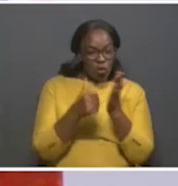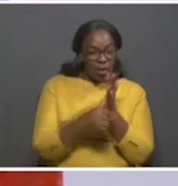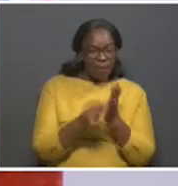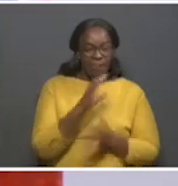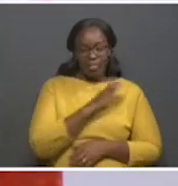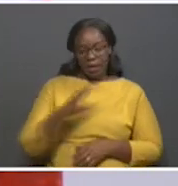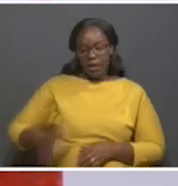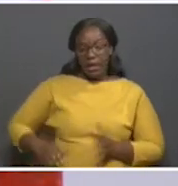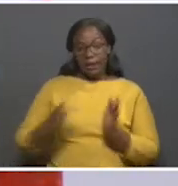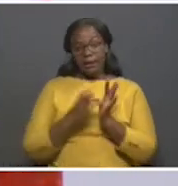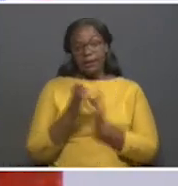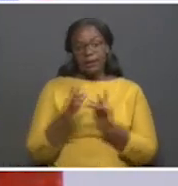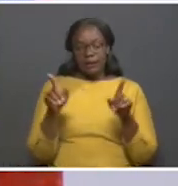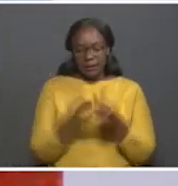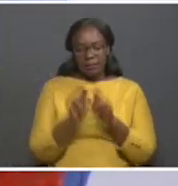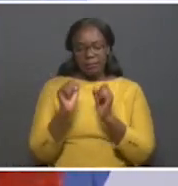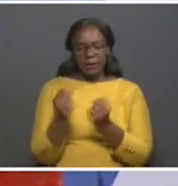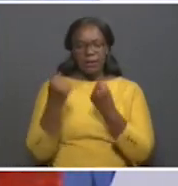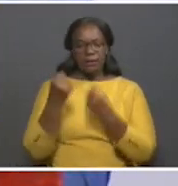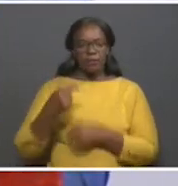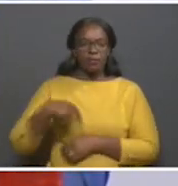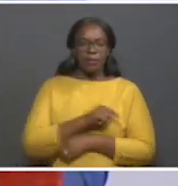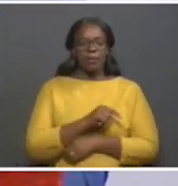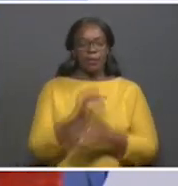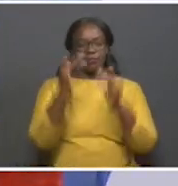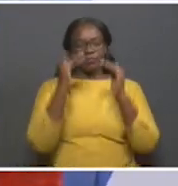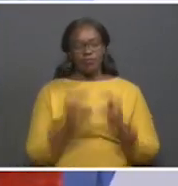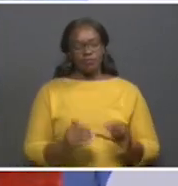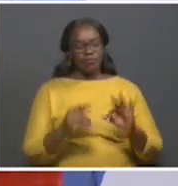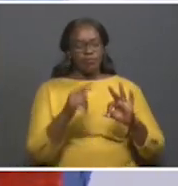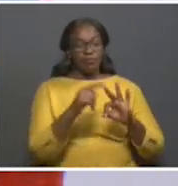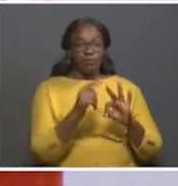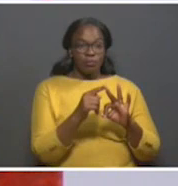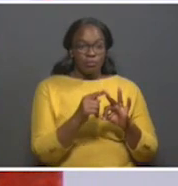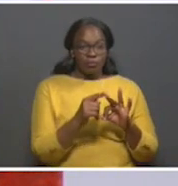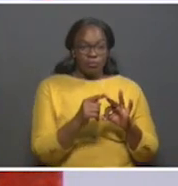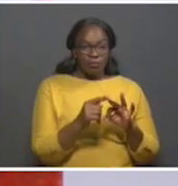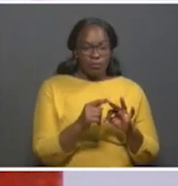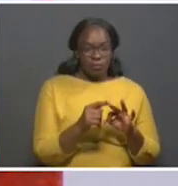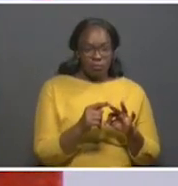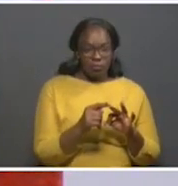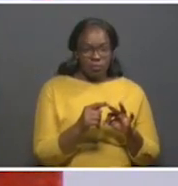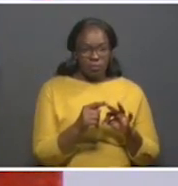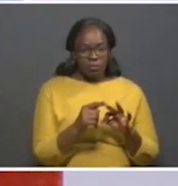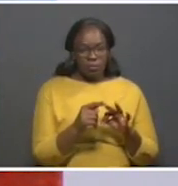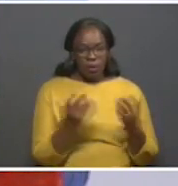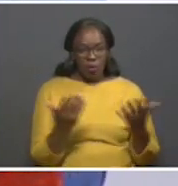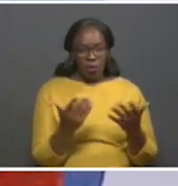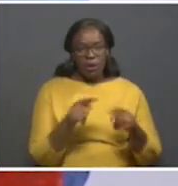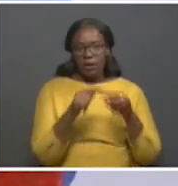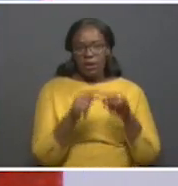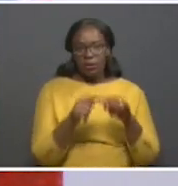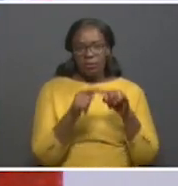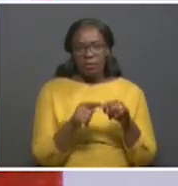Jesus is our refuge. The third guarantor for refuge was based on one's